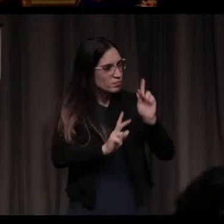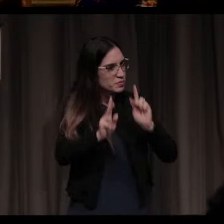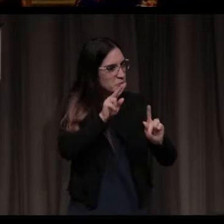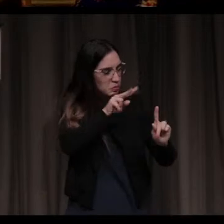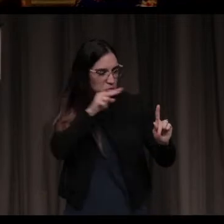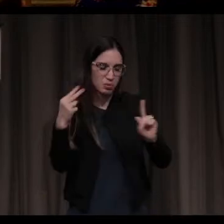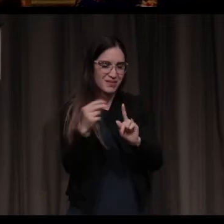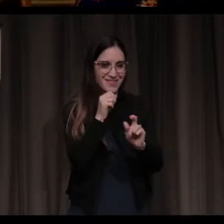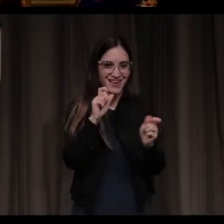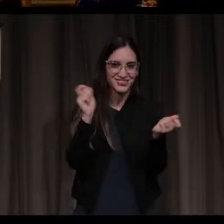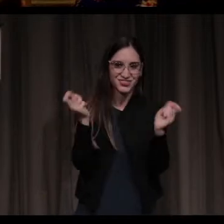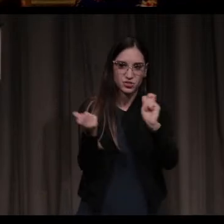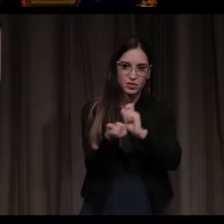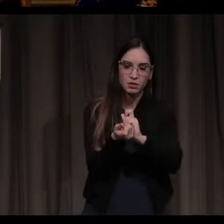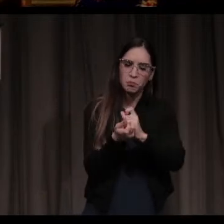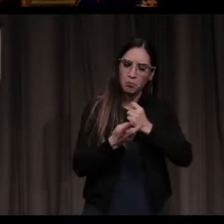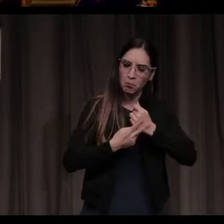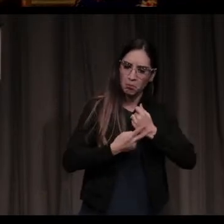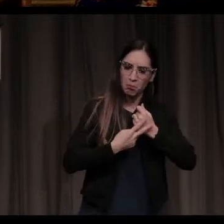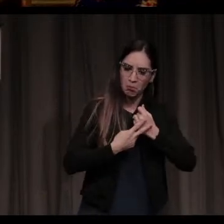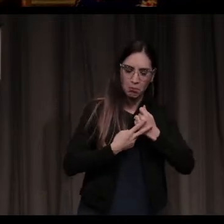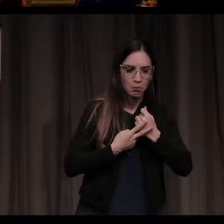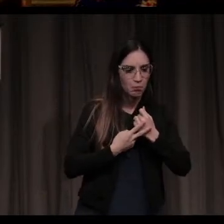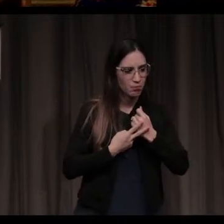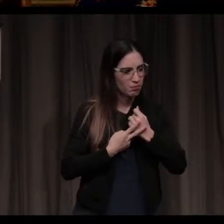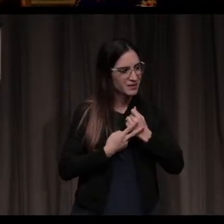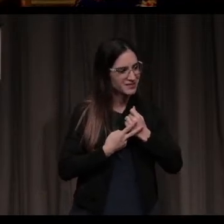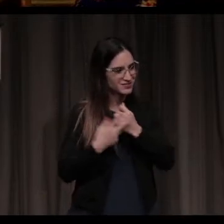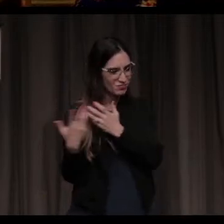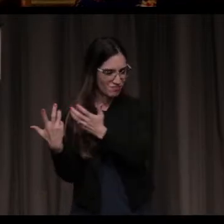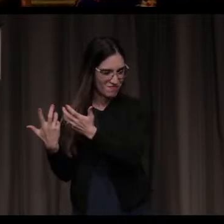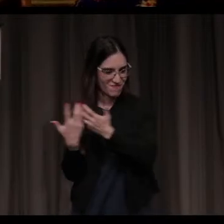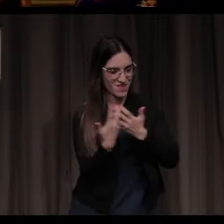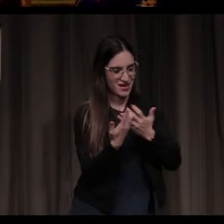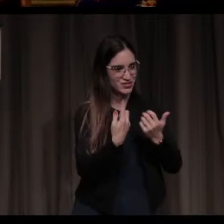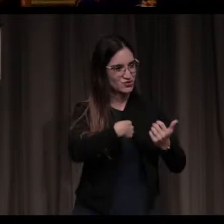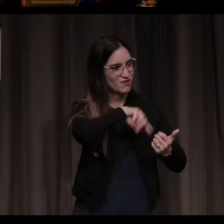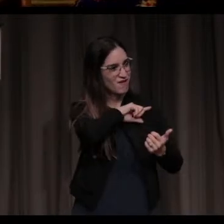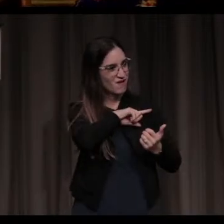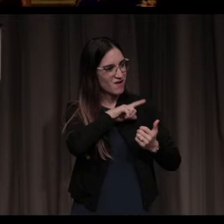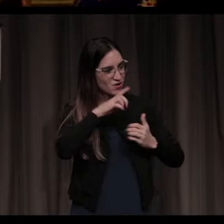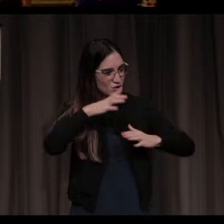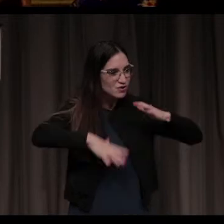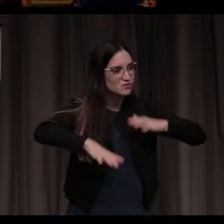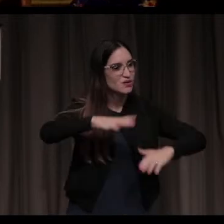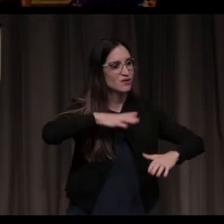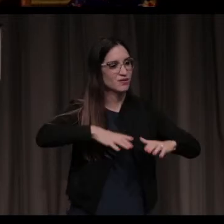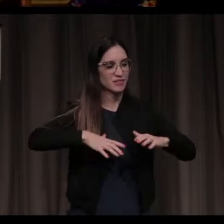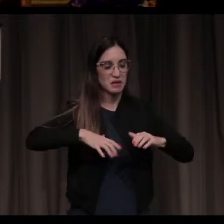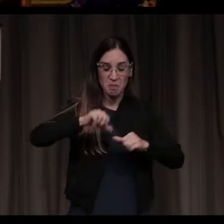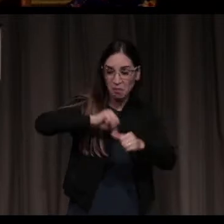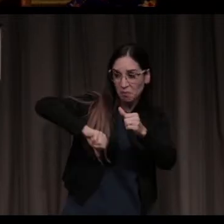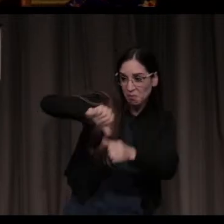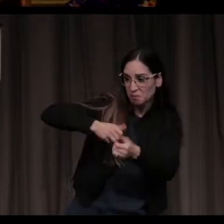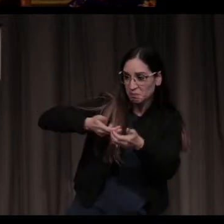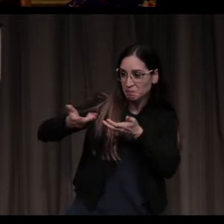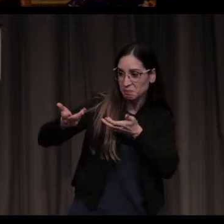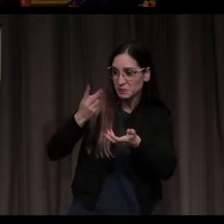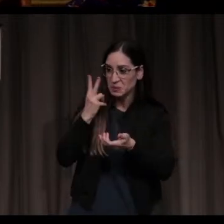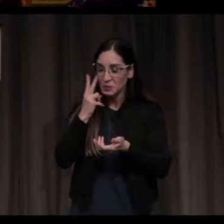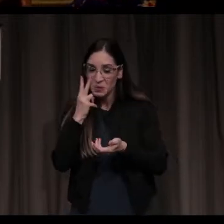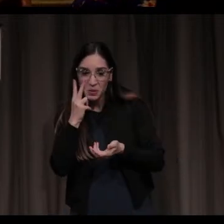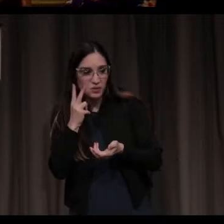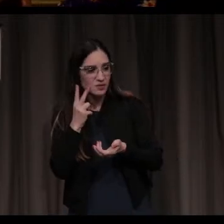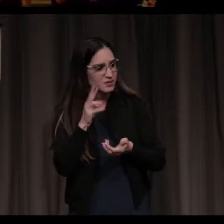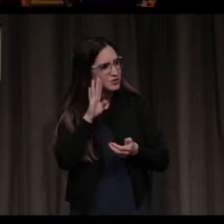You know, we still stay true to like what clothing means to us and how we dress in front of one another. Or maybe, Houston, I've heard you talk about this, but